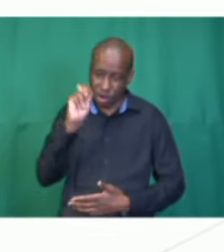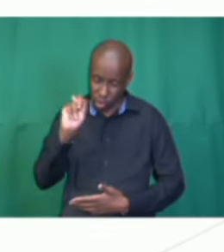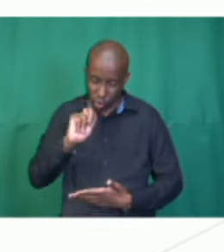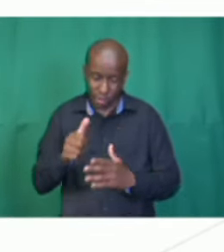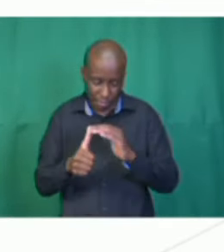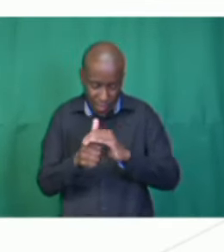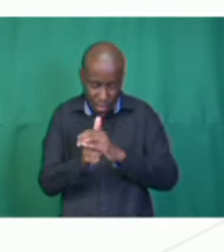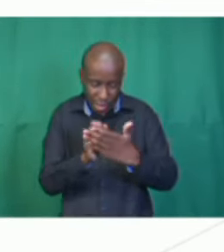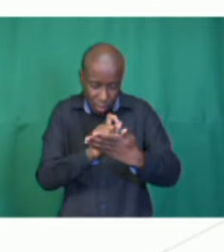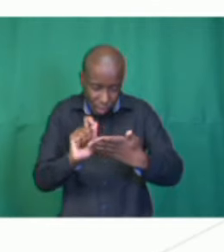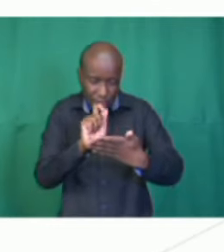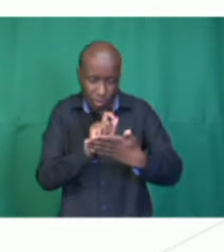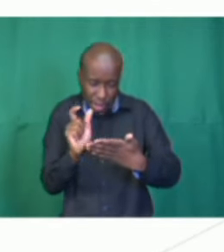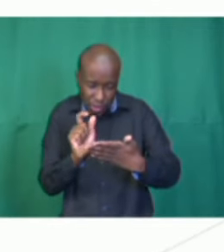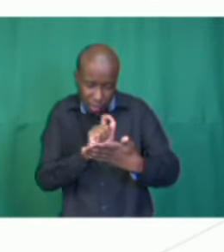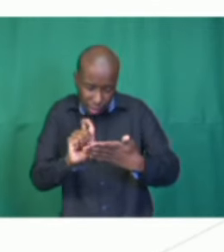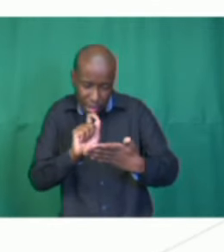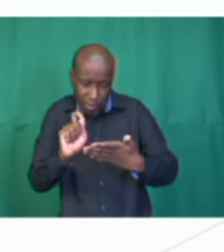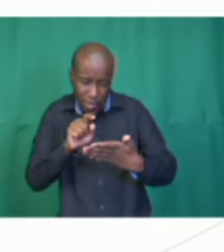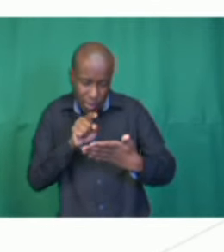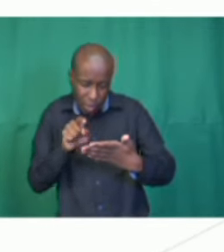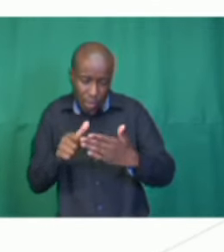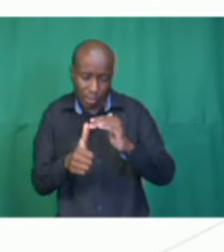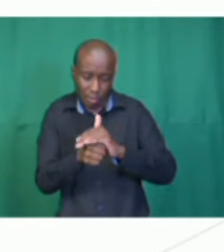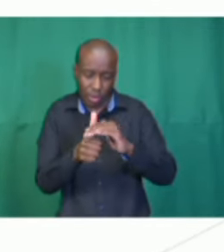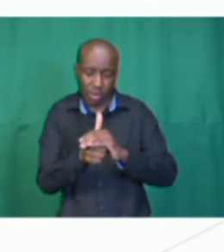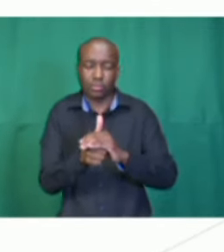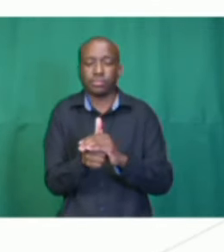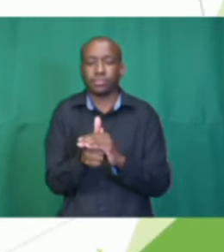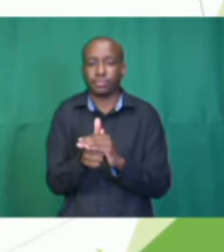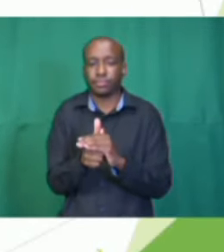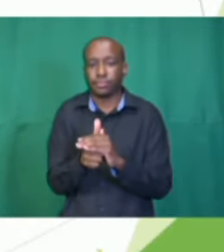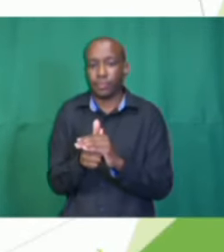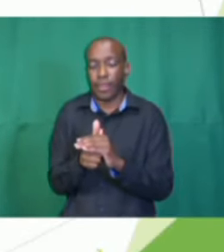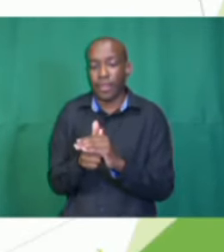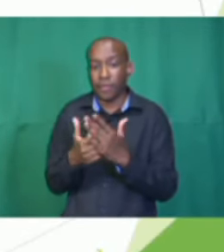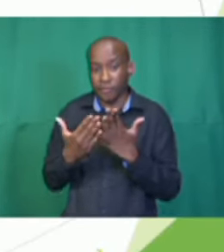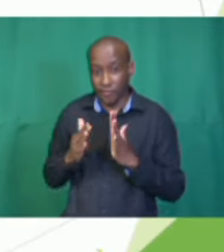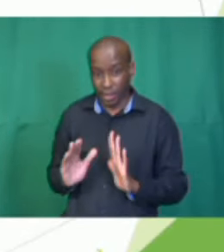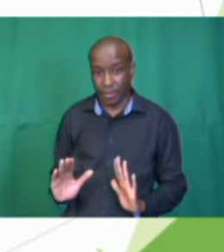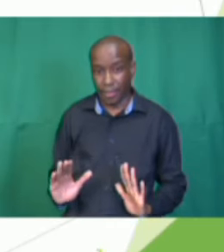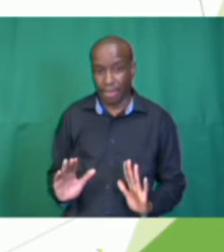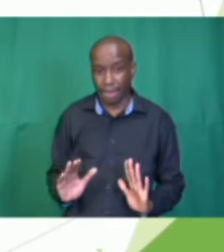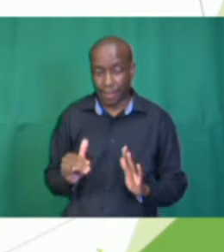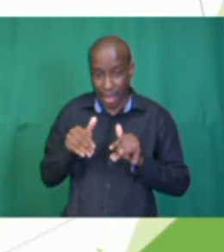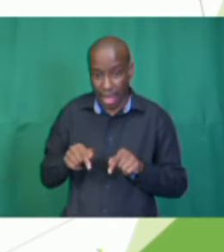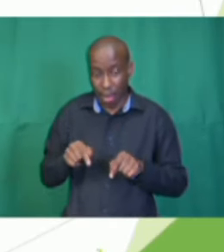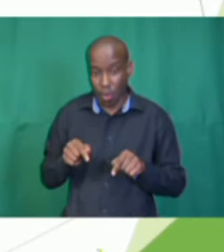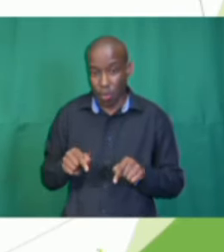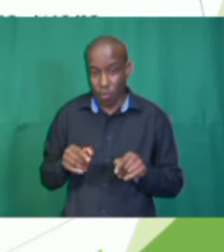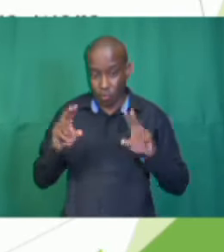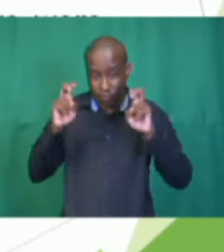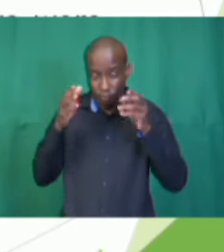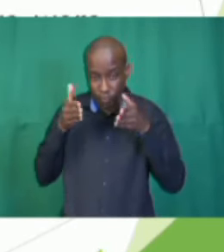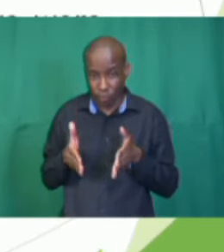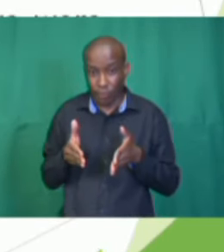wanted to emphasize that before we can move on. Then coming to the gist of the matter,